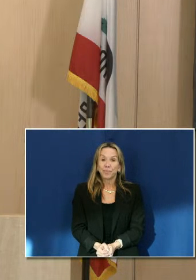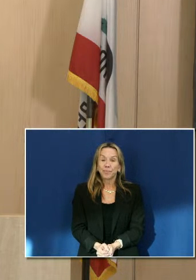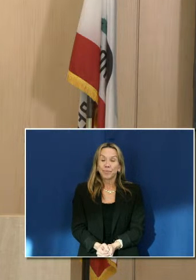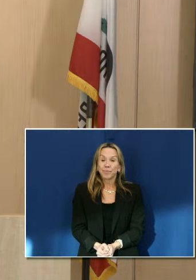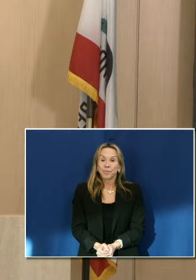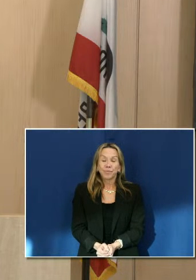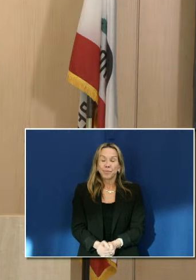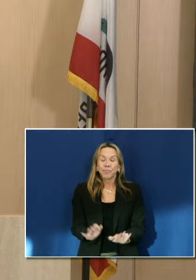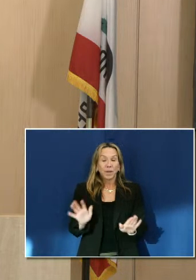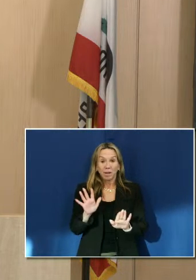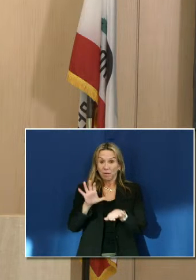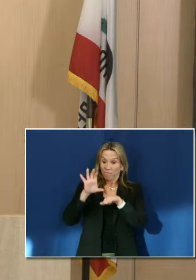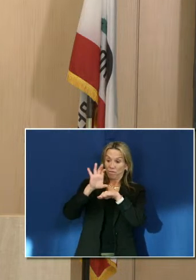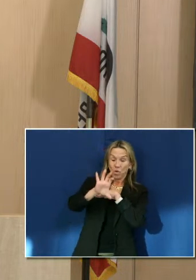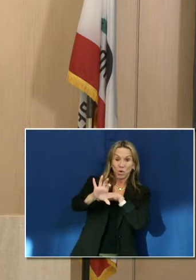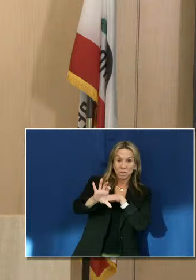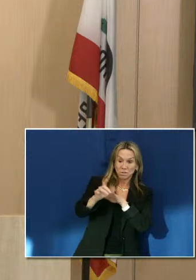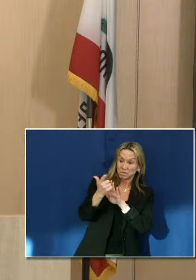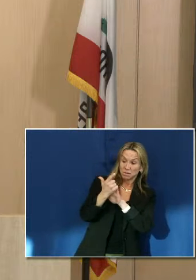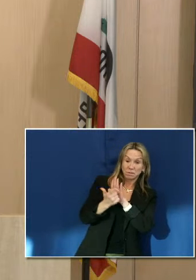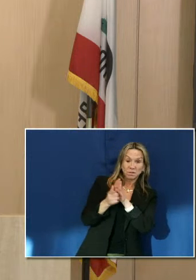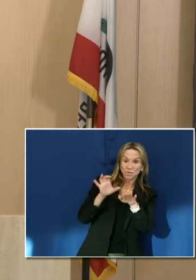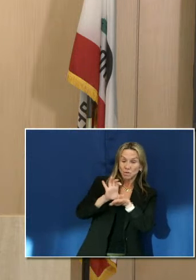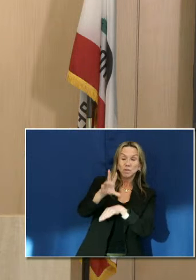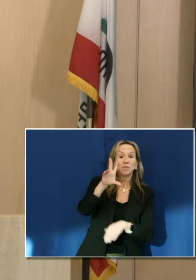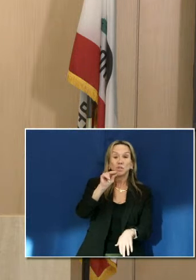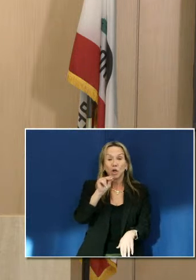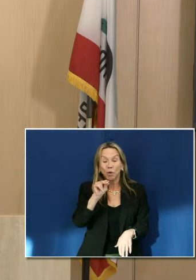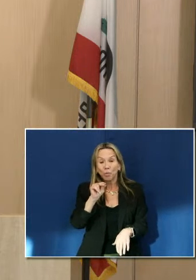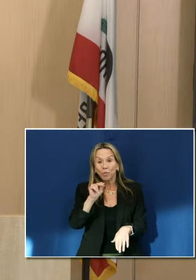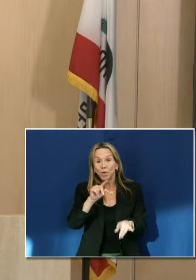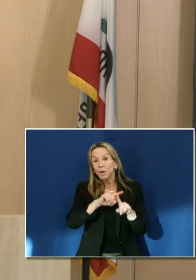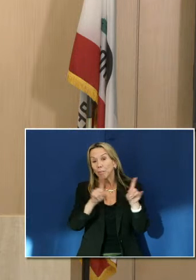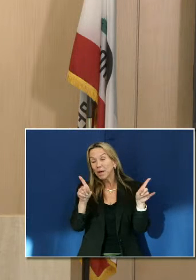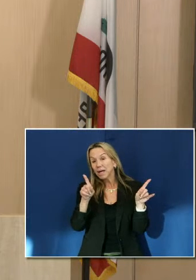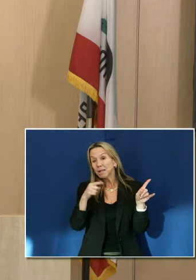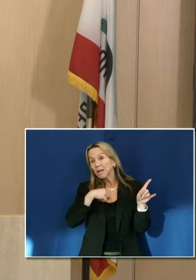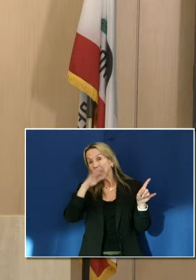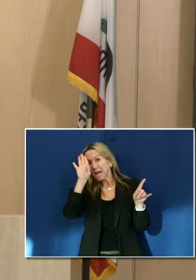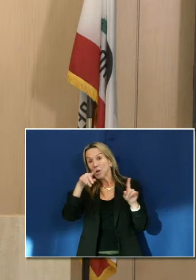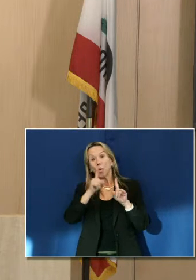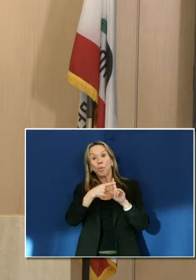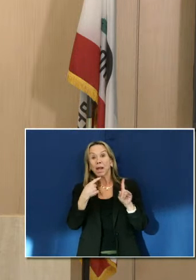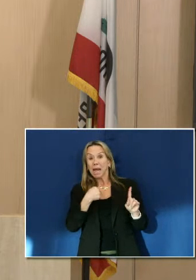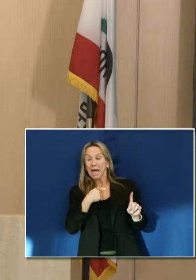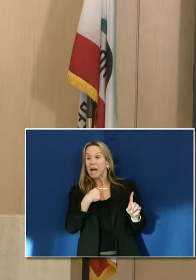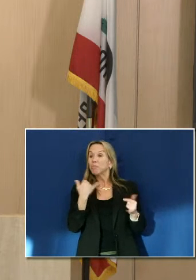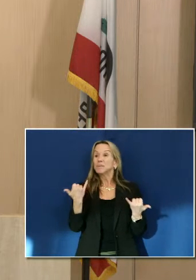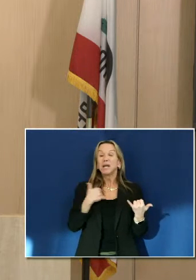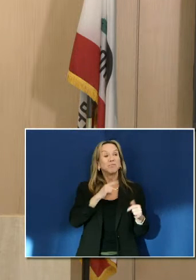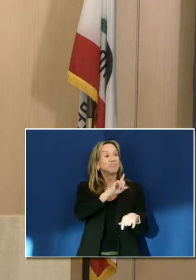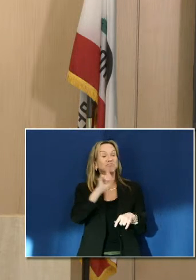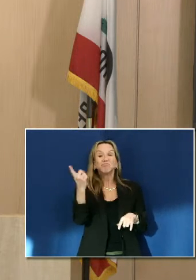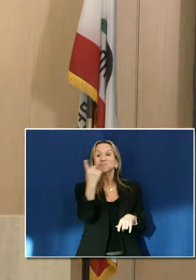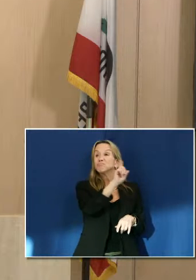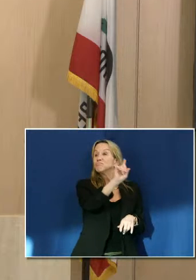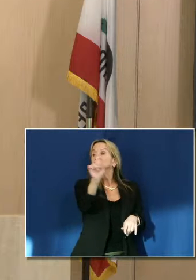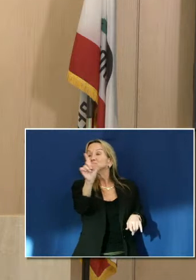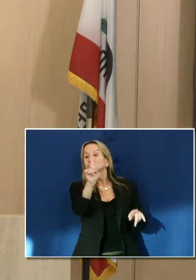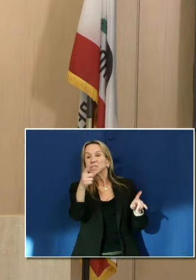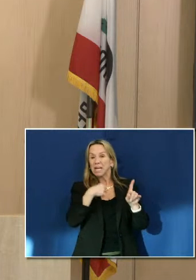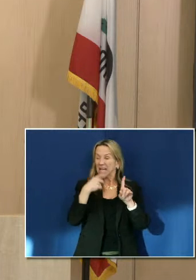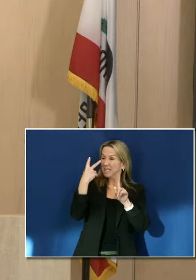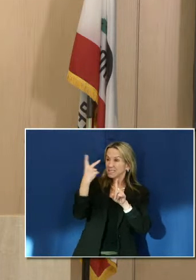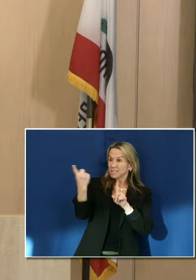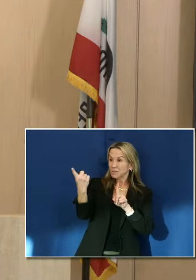No, you're not forced to do it. But I can tell you what I feel when I walk out and about in our community and I see someone